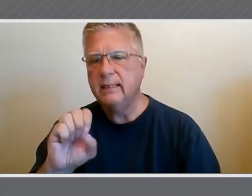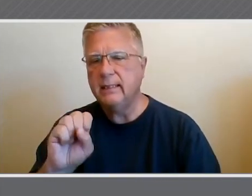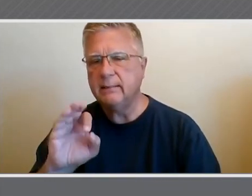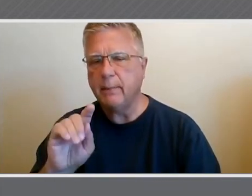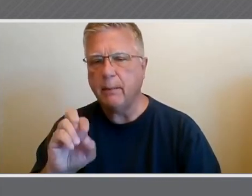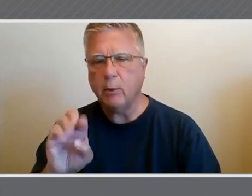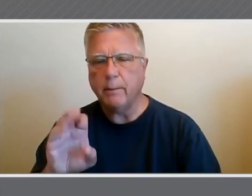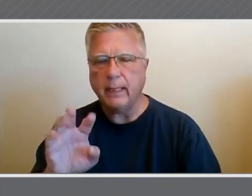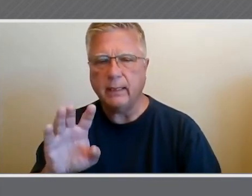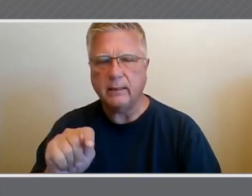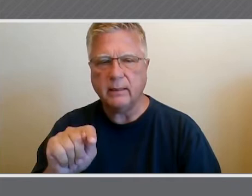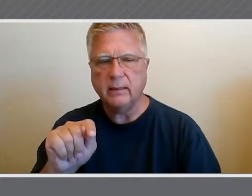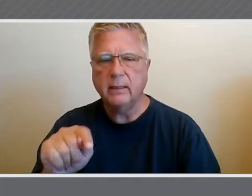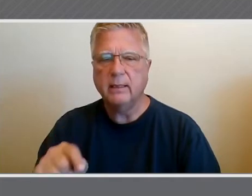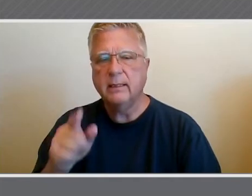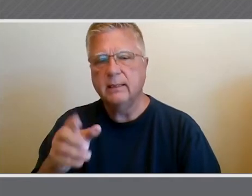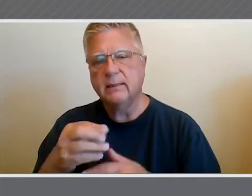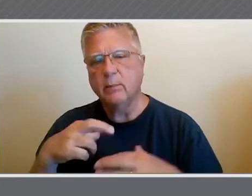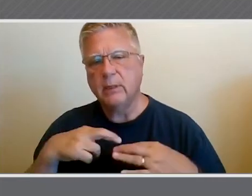their active city employment.